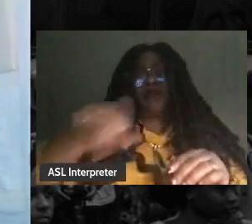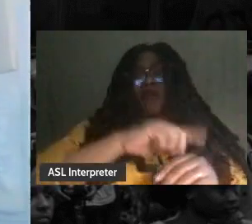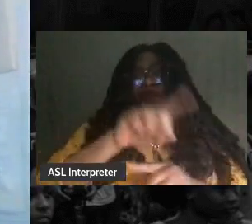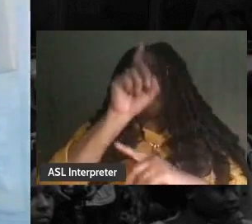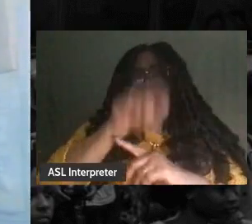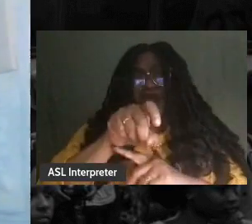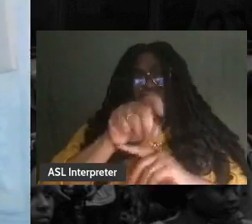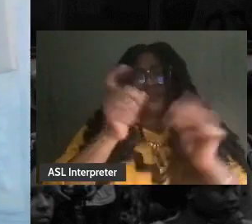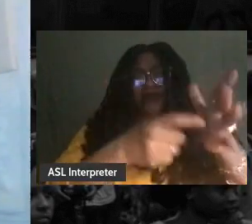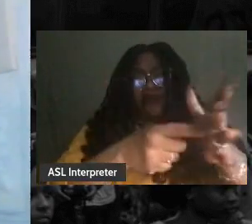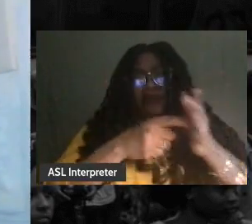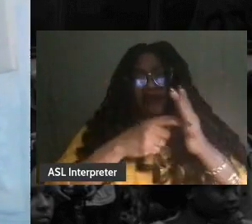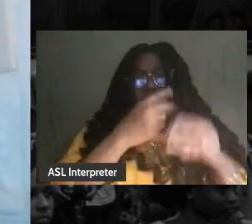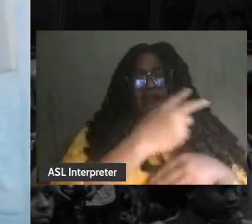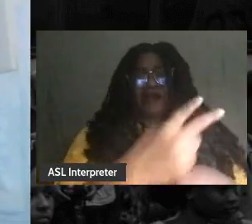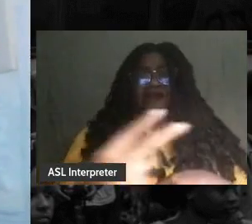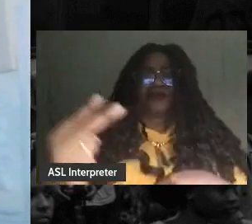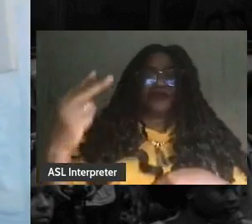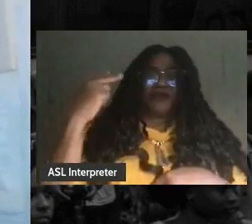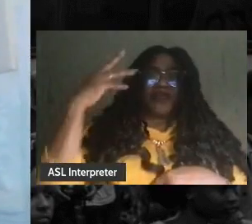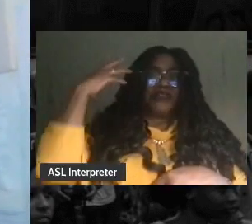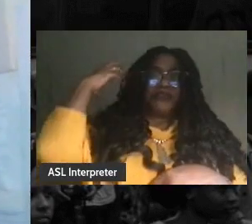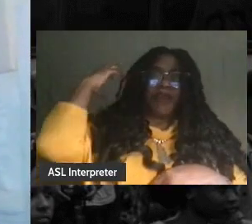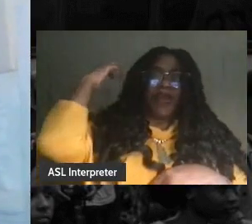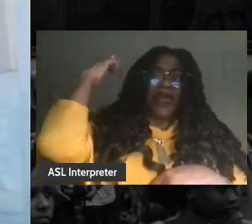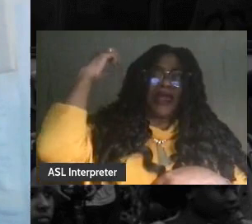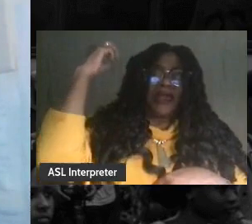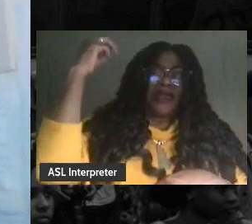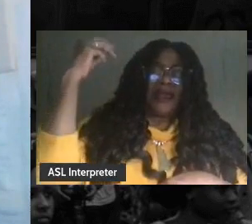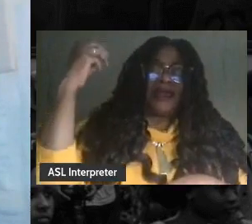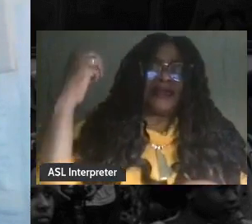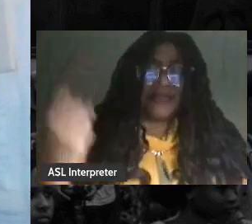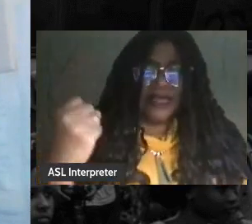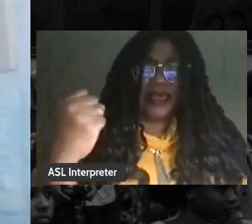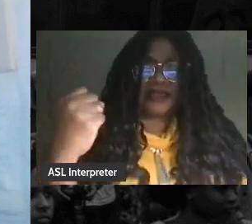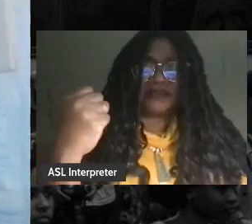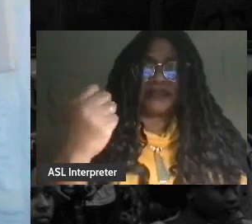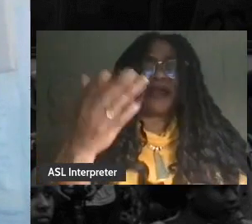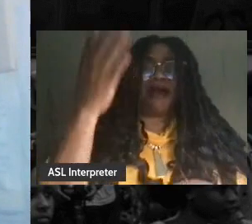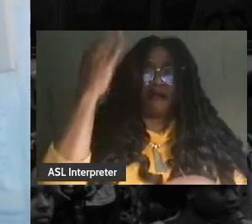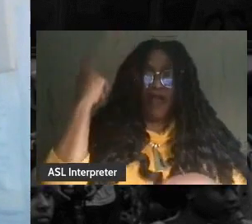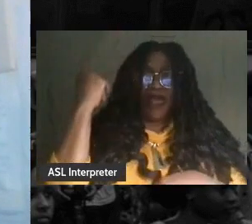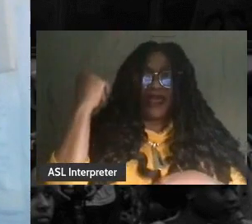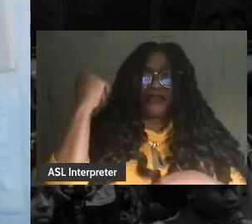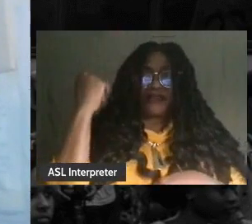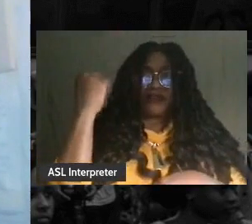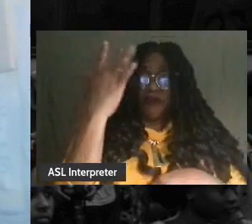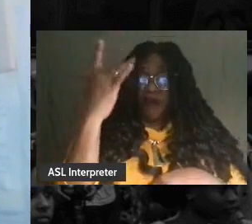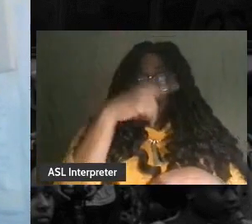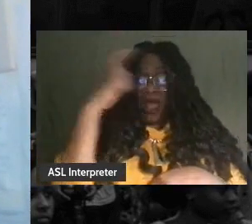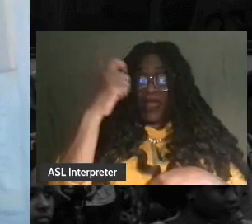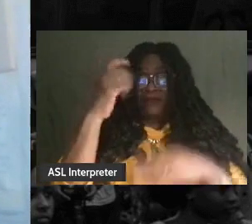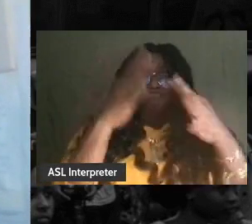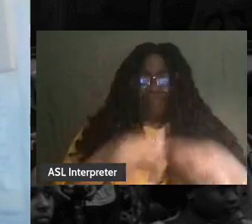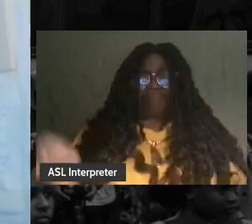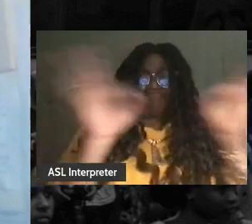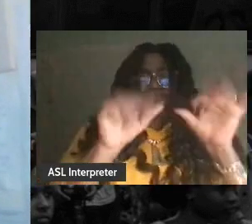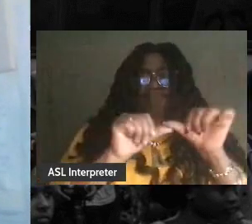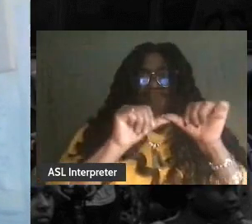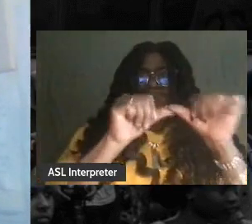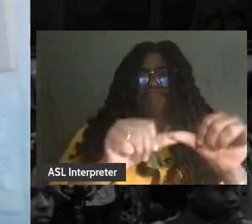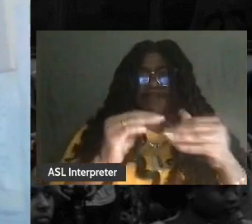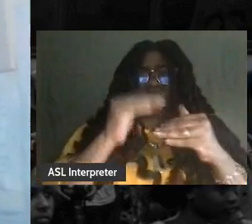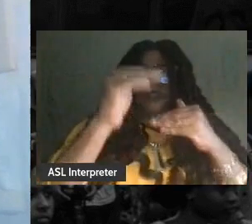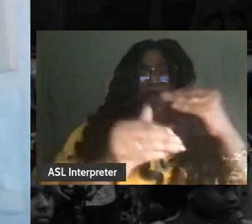is in the past in order to move forward. That is the essence of our mission and that of filmmakers who have